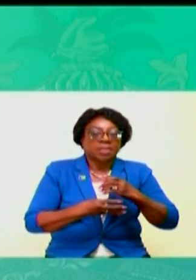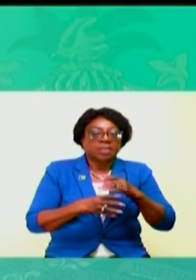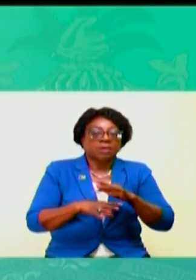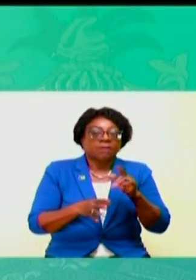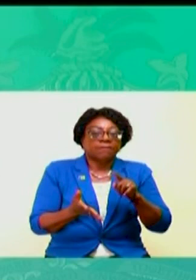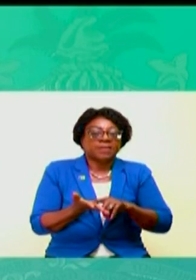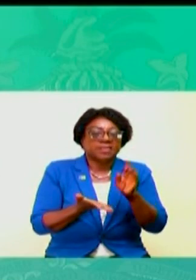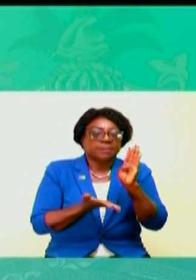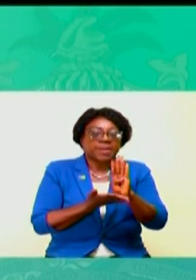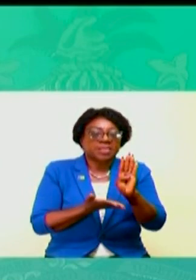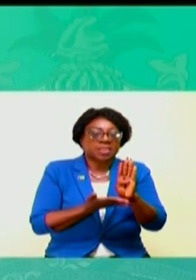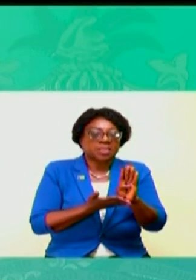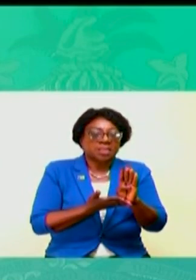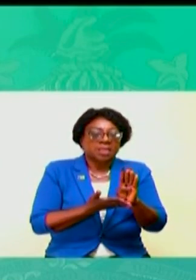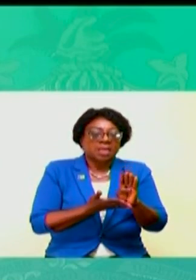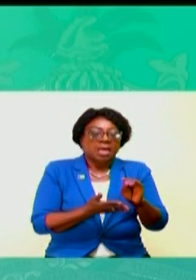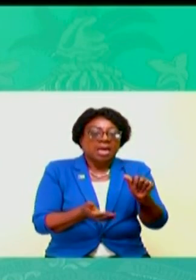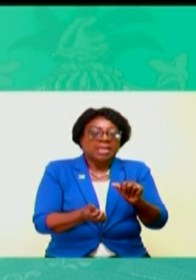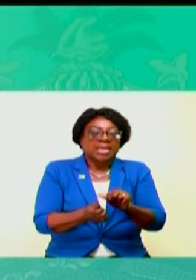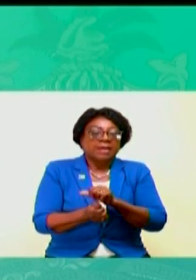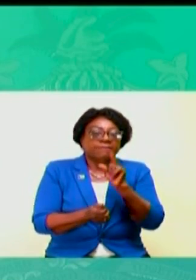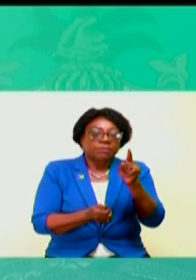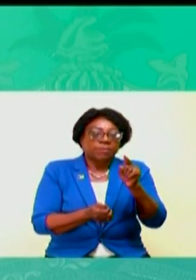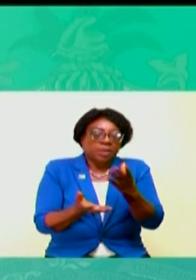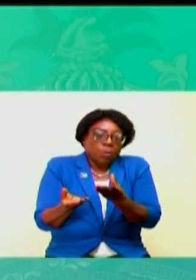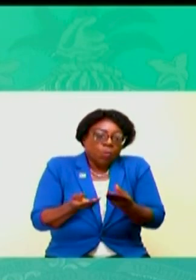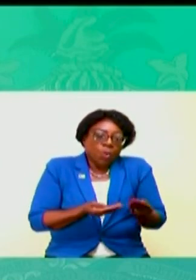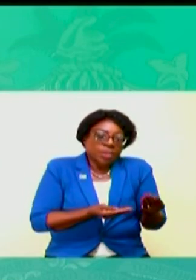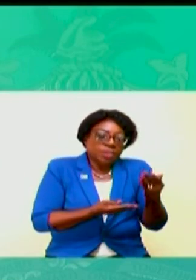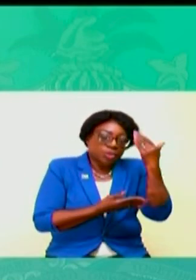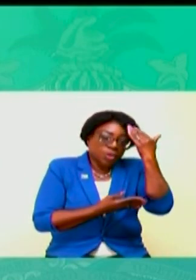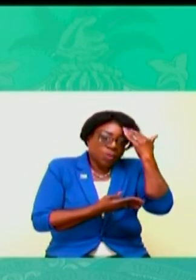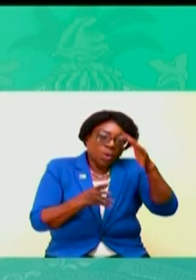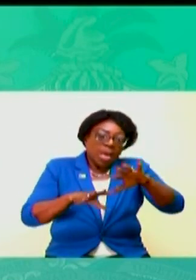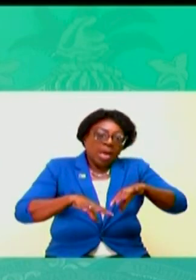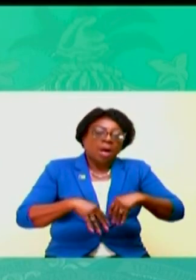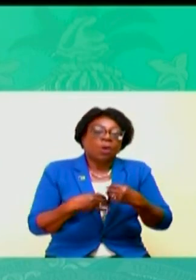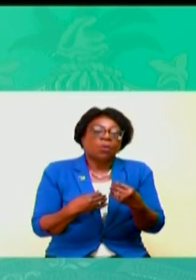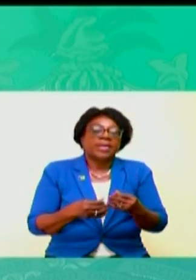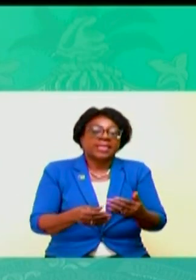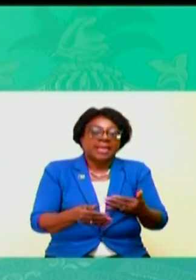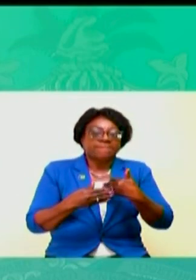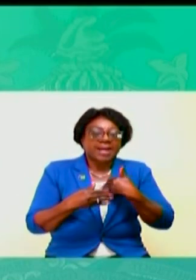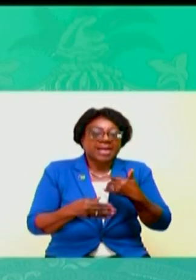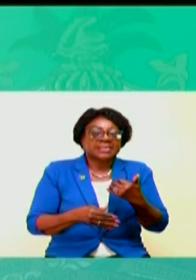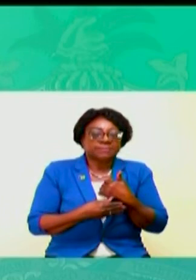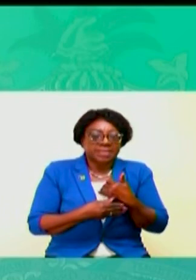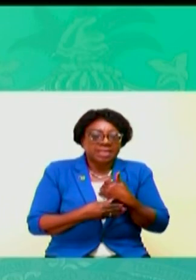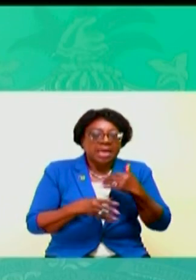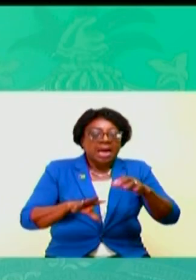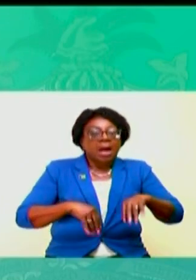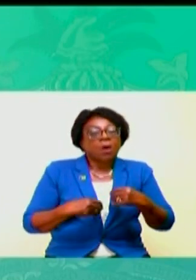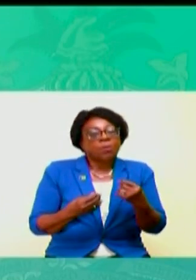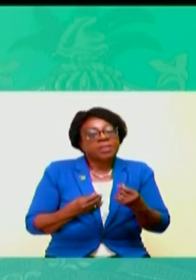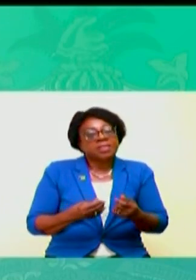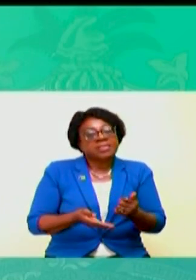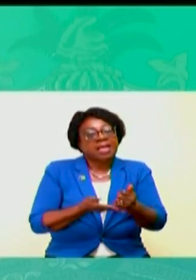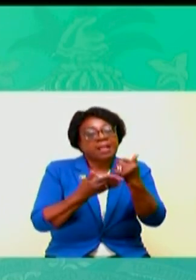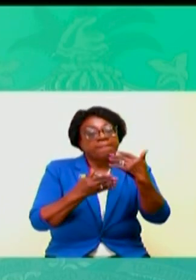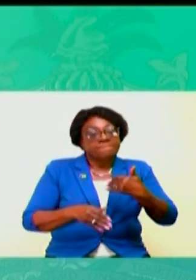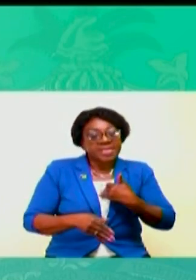budget, and everyone wants to know how it impacts me. How will this affect my